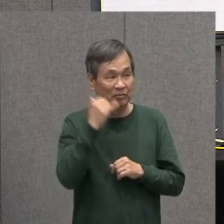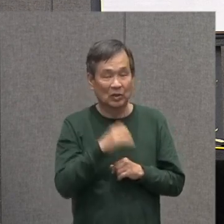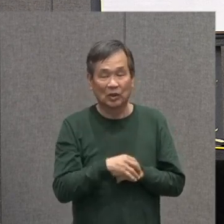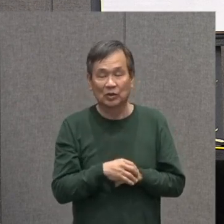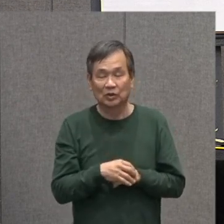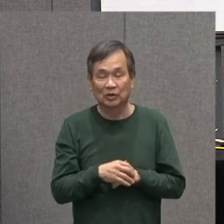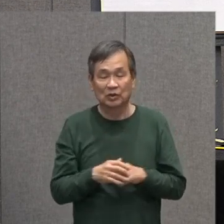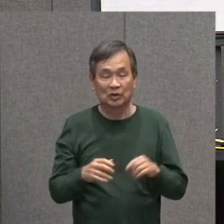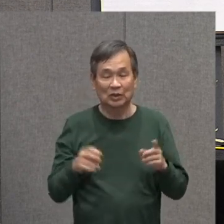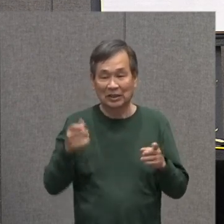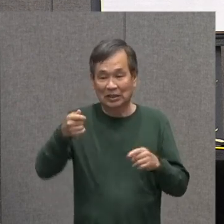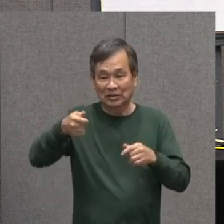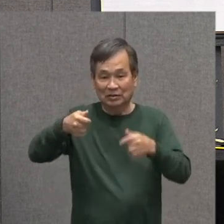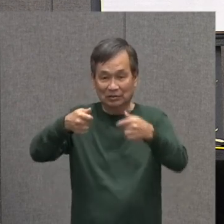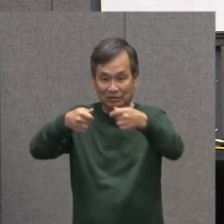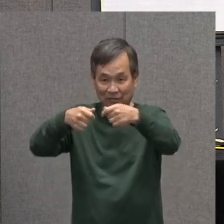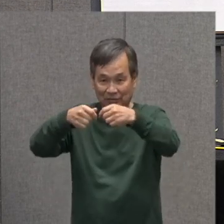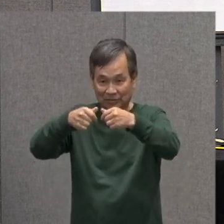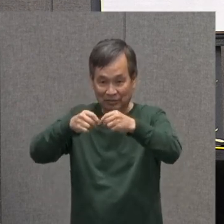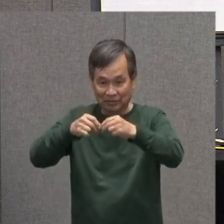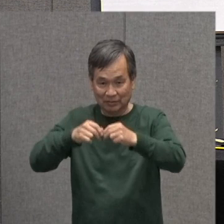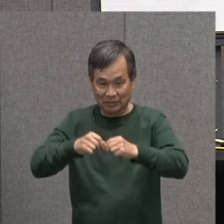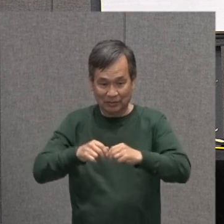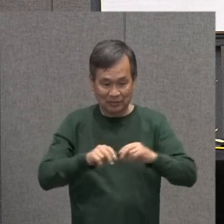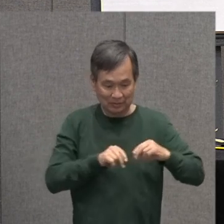coming in the same way,